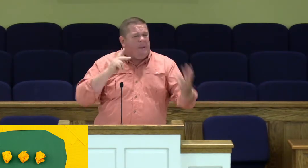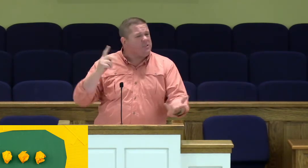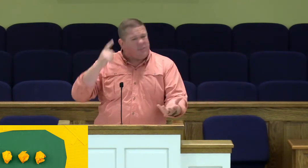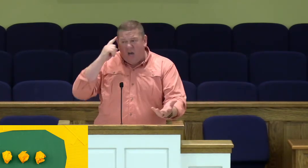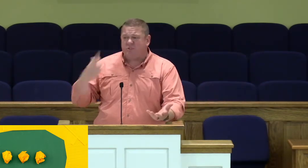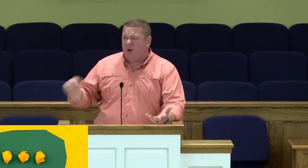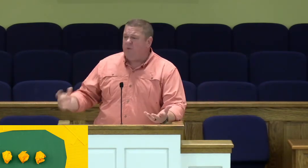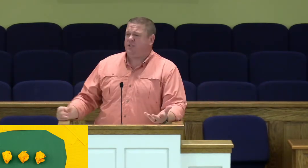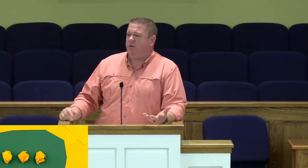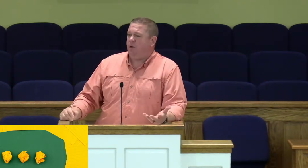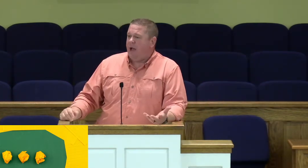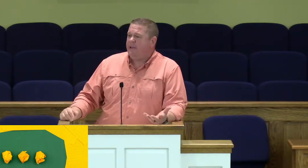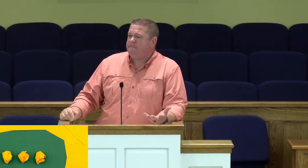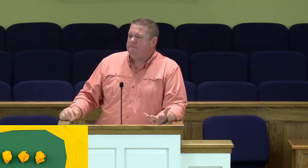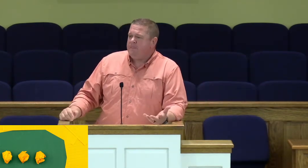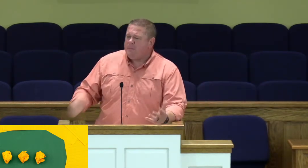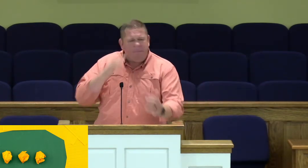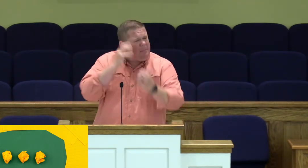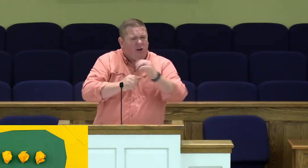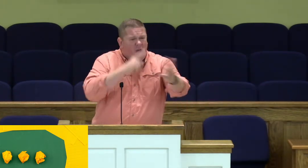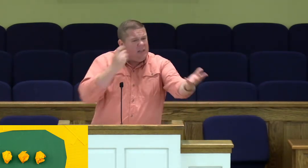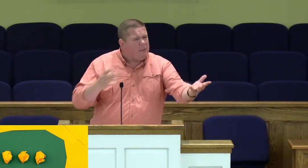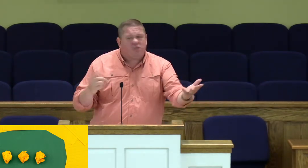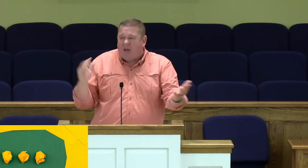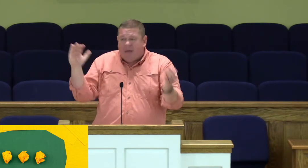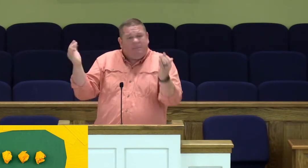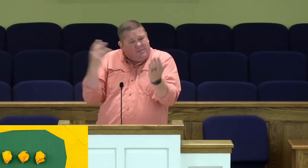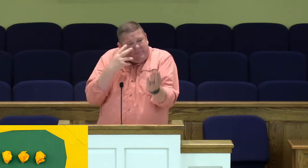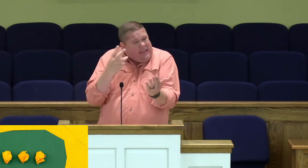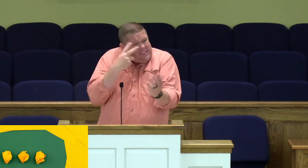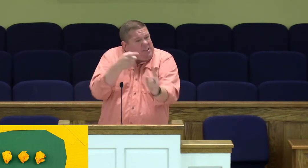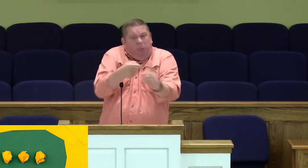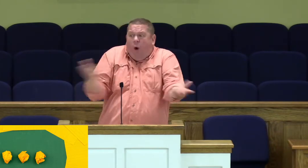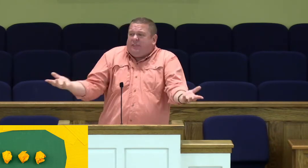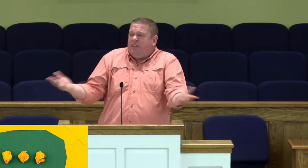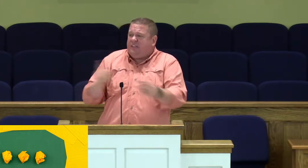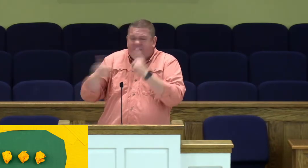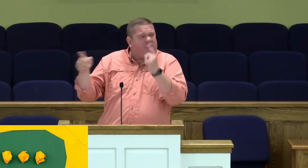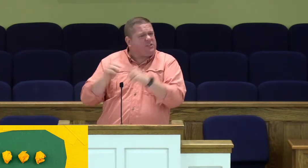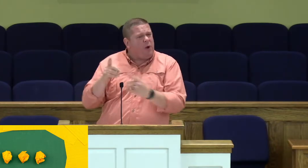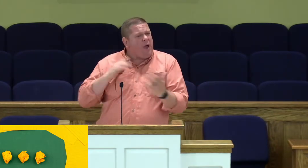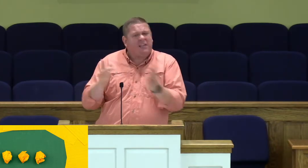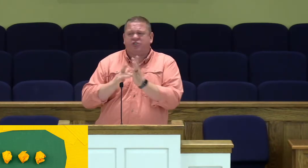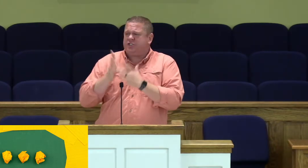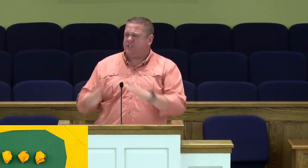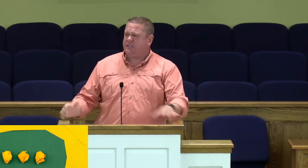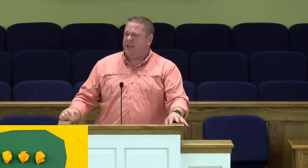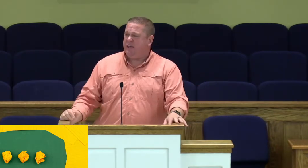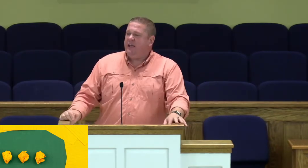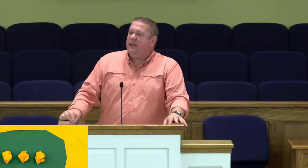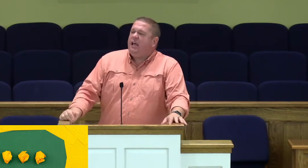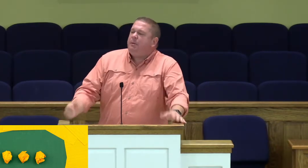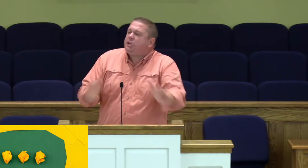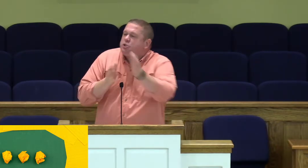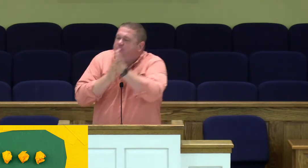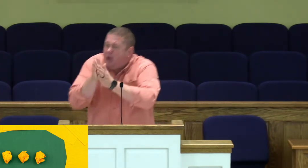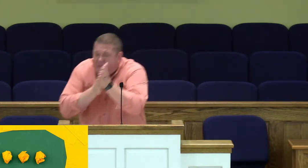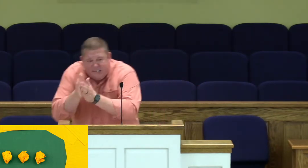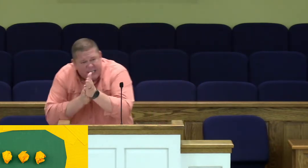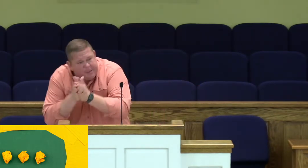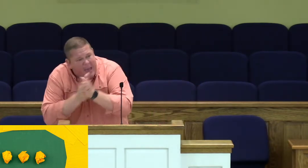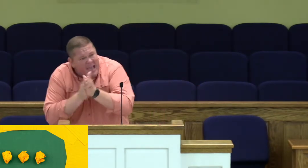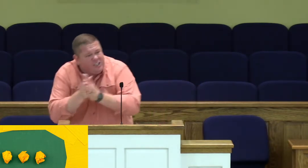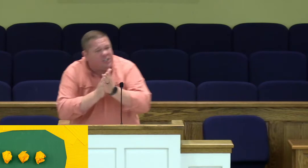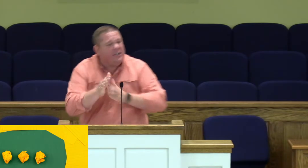many people as we thought it was going to, right? I'm not being mean or ugly. I'm just trying to make us see the point there, the difference in where we're at as Christians today. But the spirit